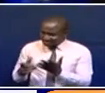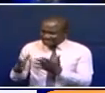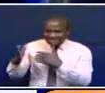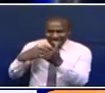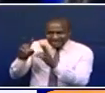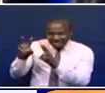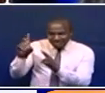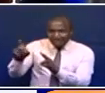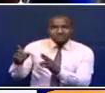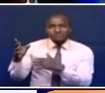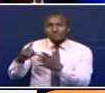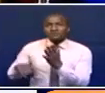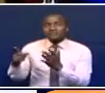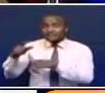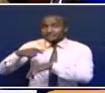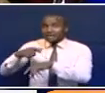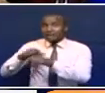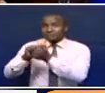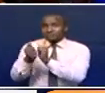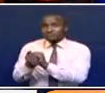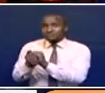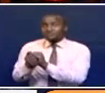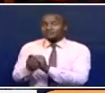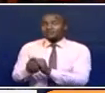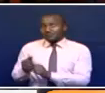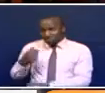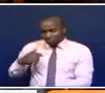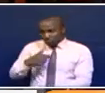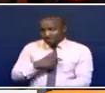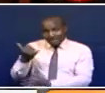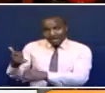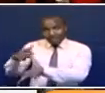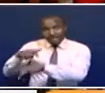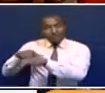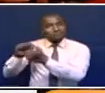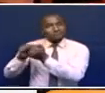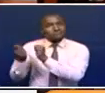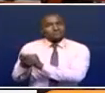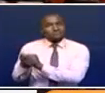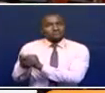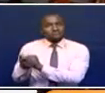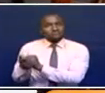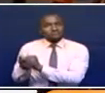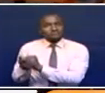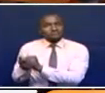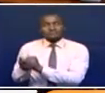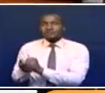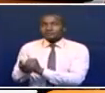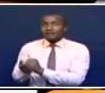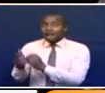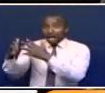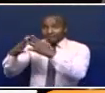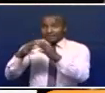Yeah, signs of time for change. Listen, we are saying change. This is change time, my friend. But if even America